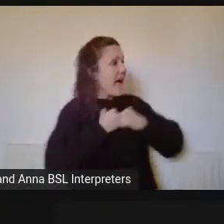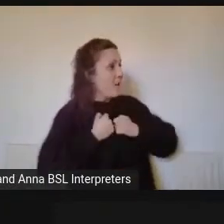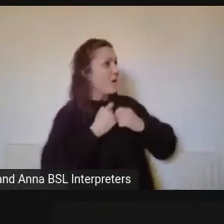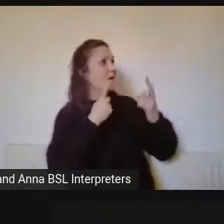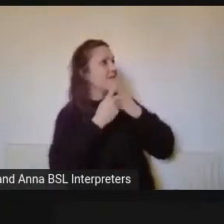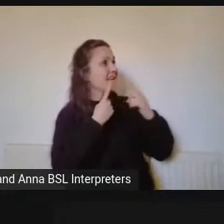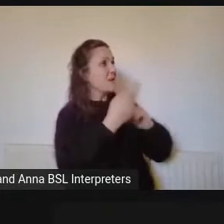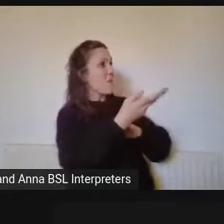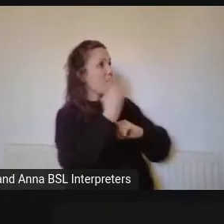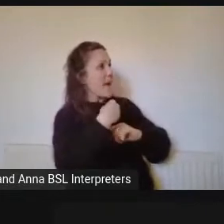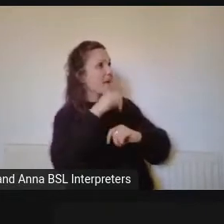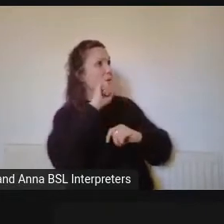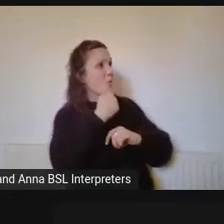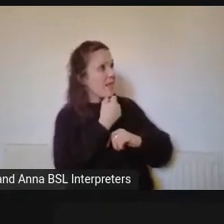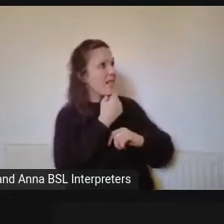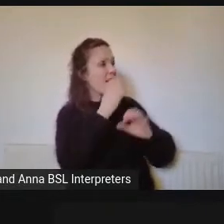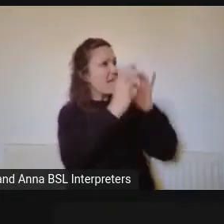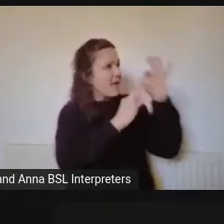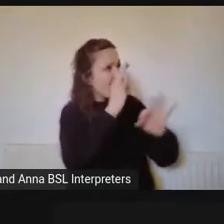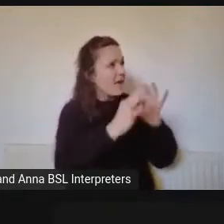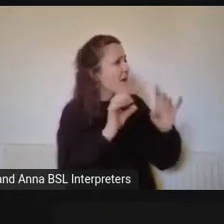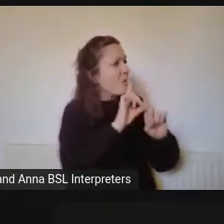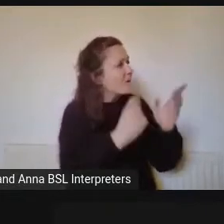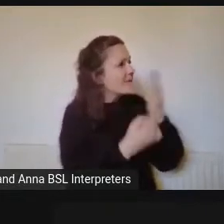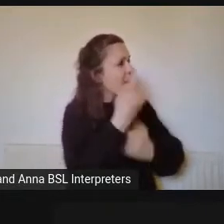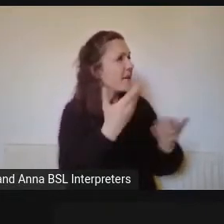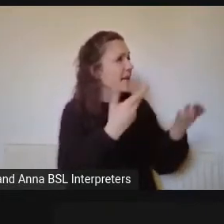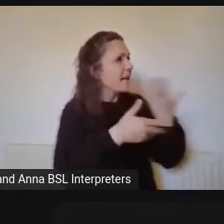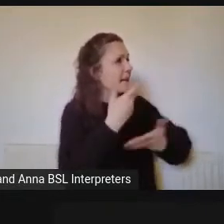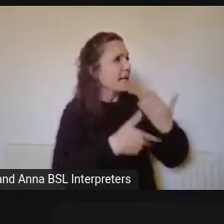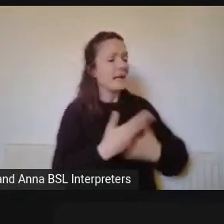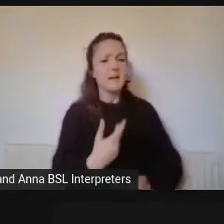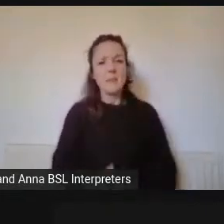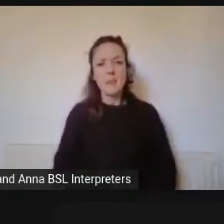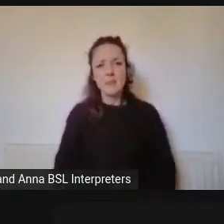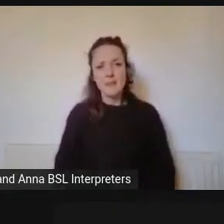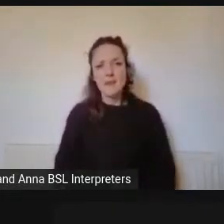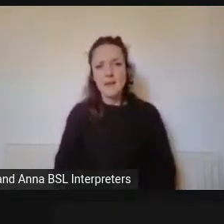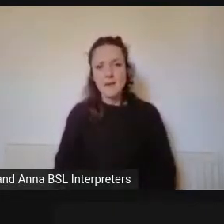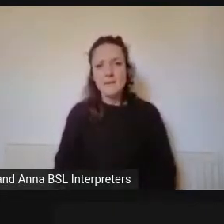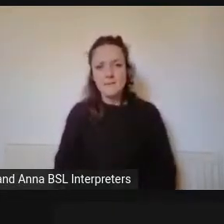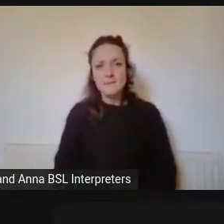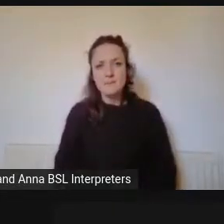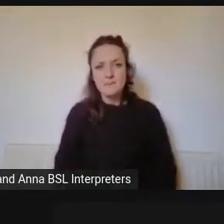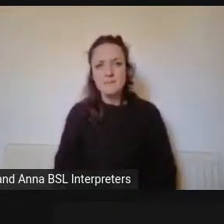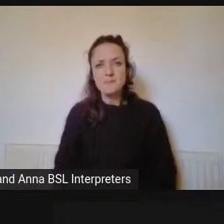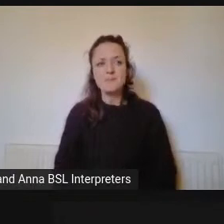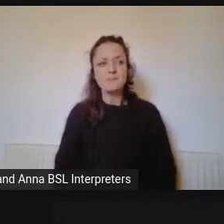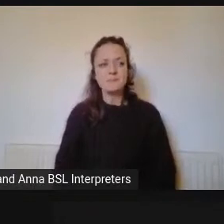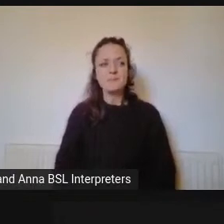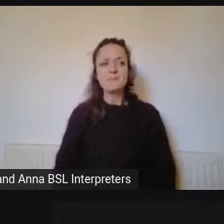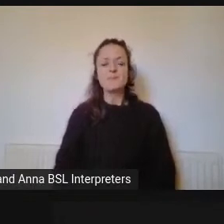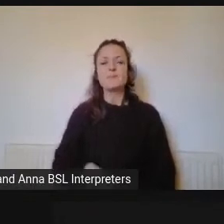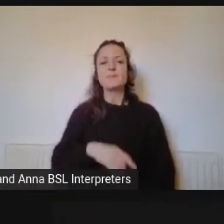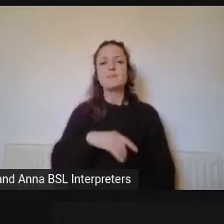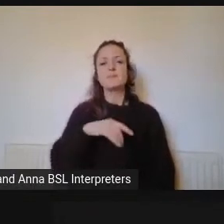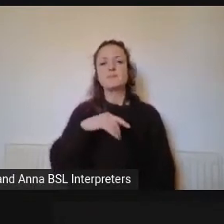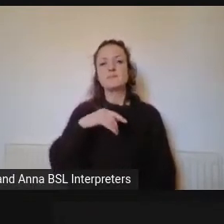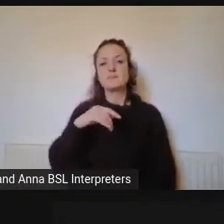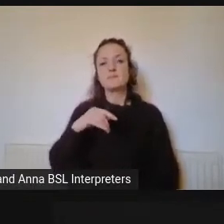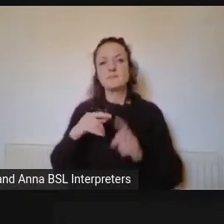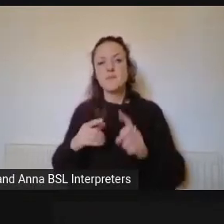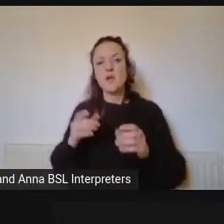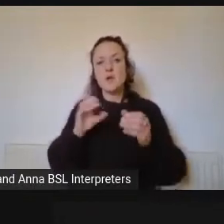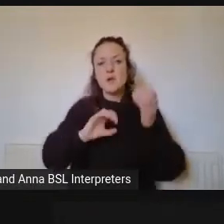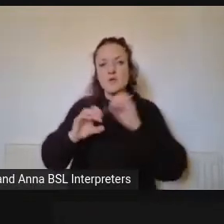like, how is that happening? Mm. Hannah, I guess this question of transparency is central to the work that Forensic